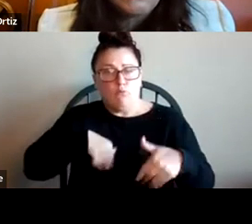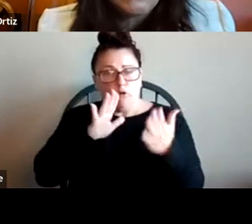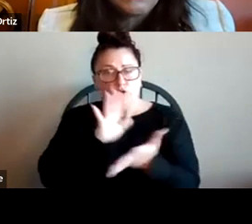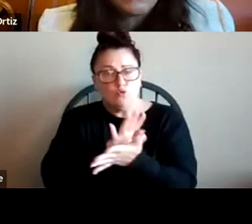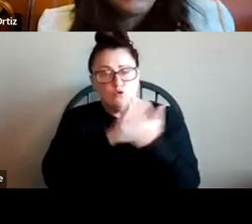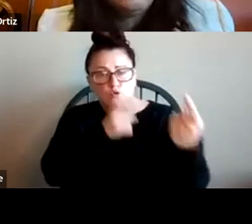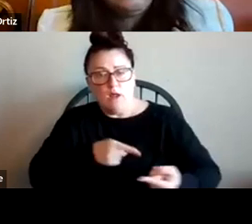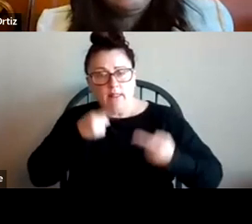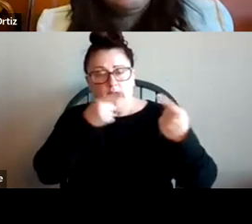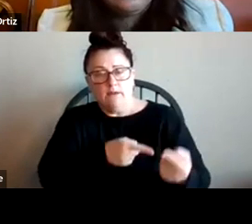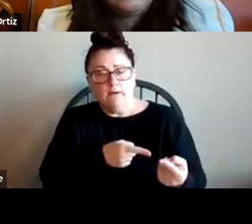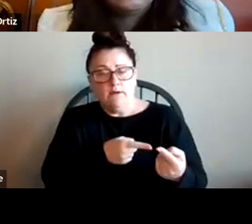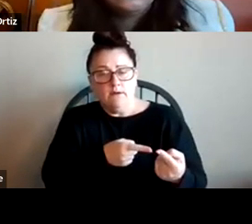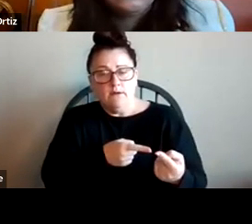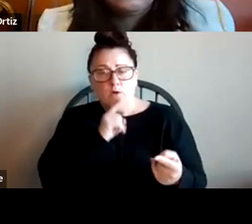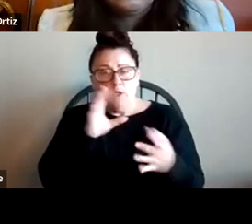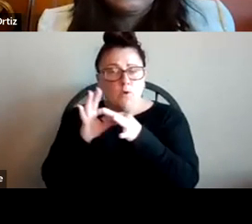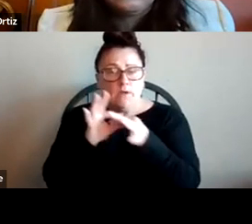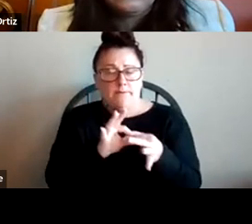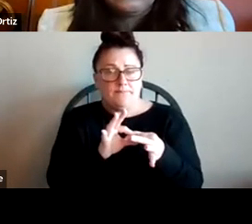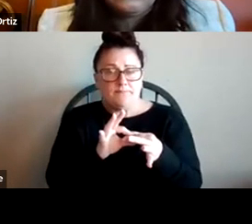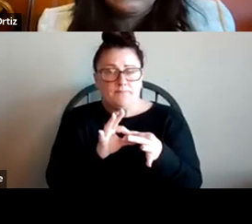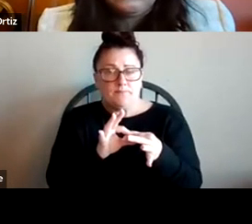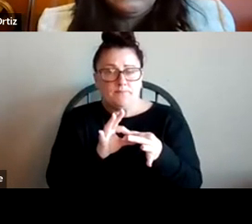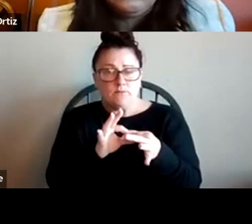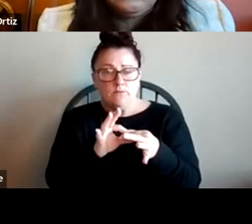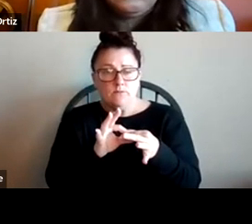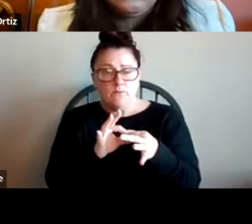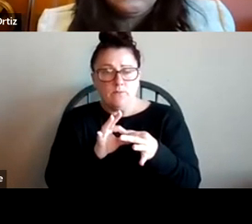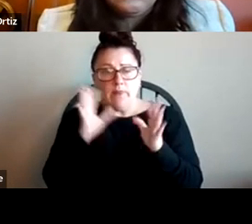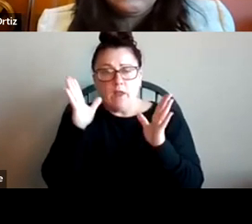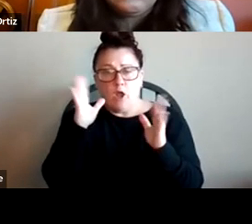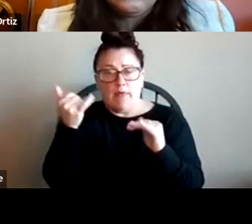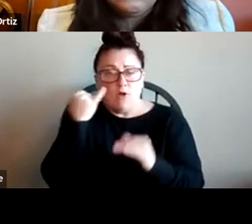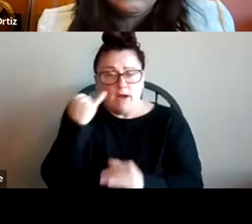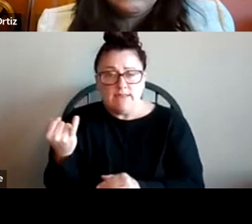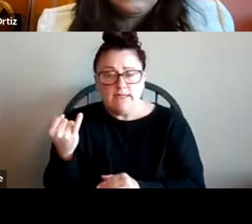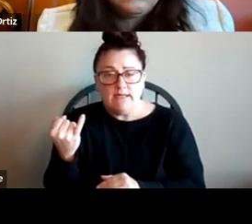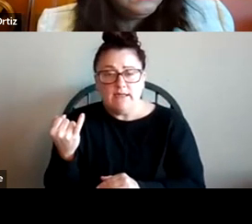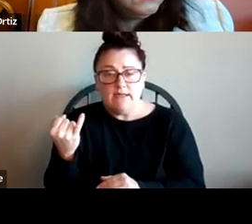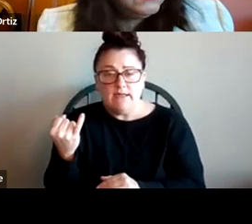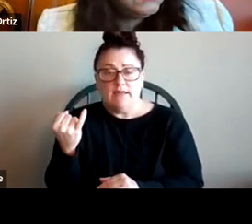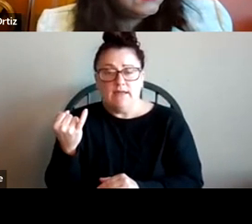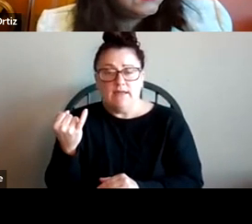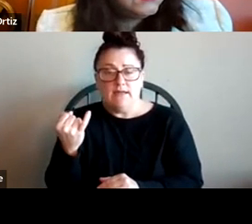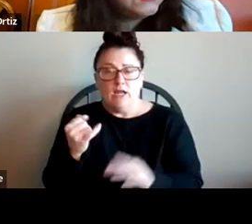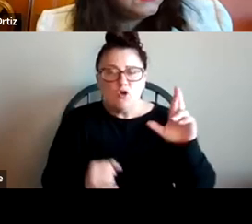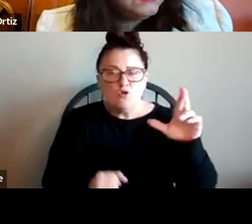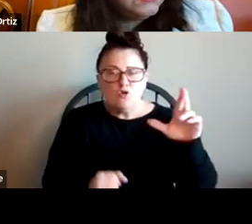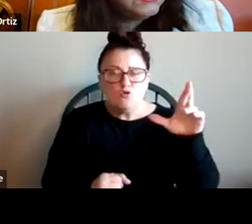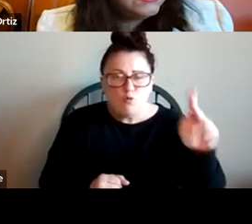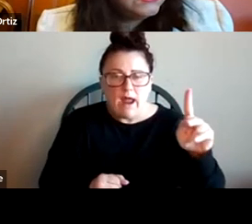are struggling. And somewhat related to that, I would hope that they would take another look at this idea of the tiers and this ranking system of schools